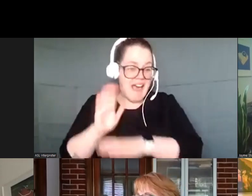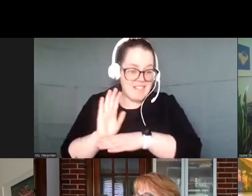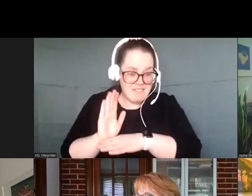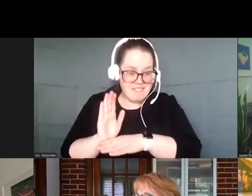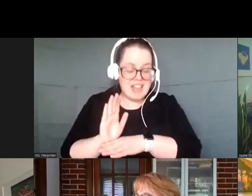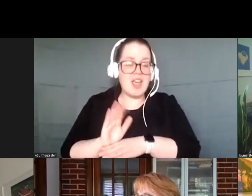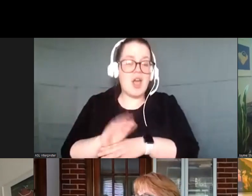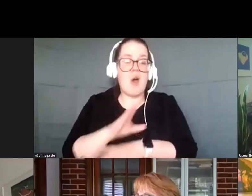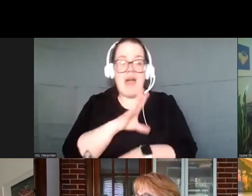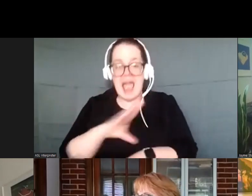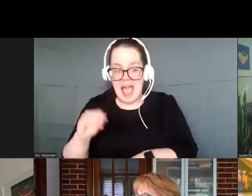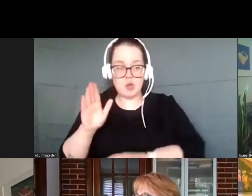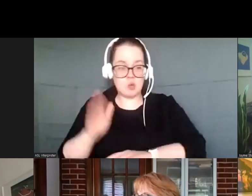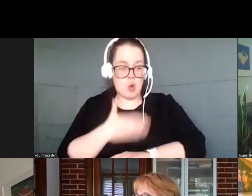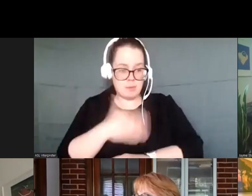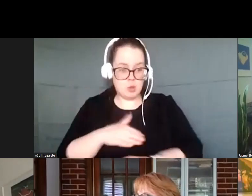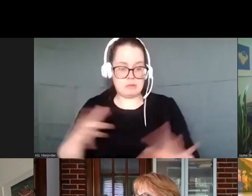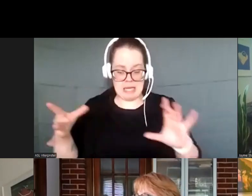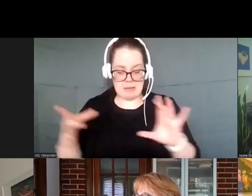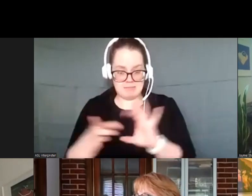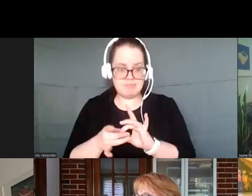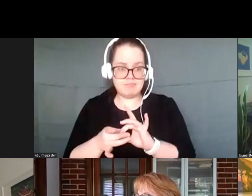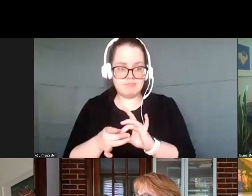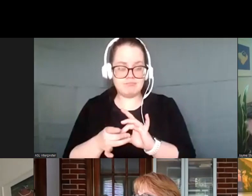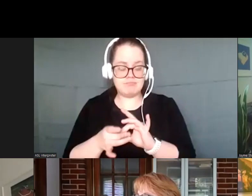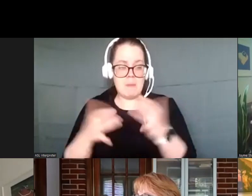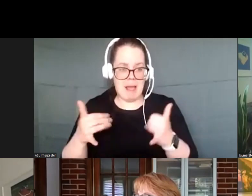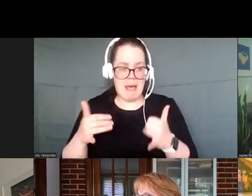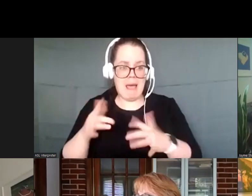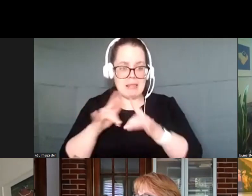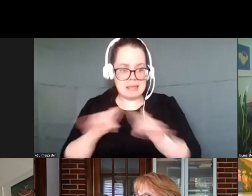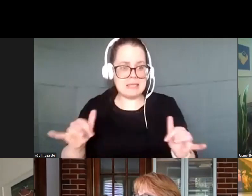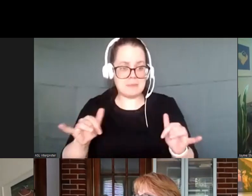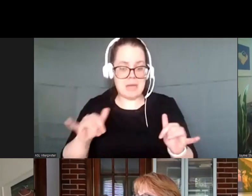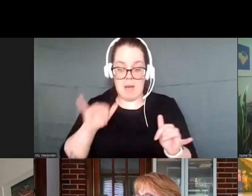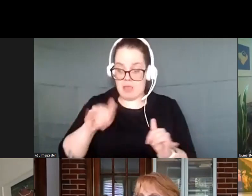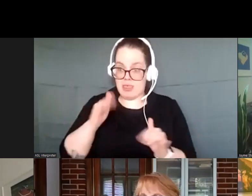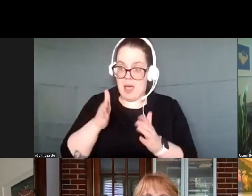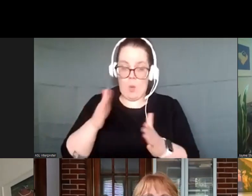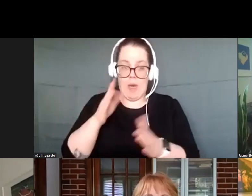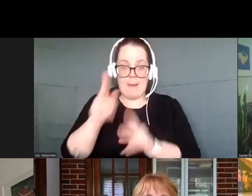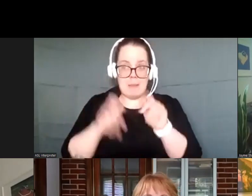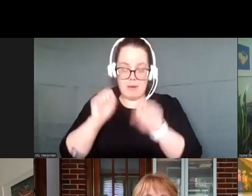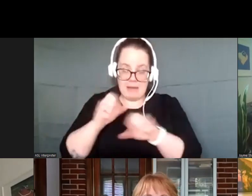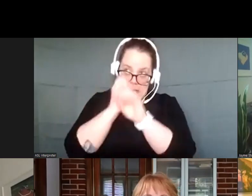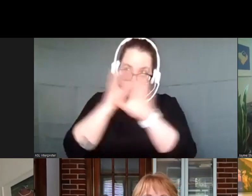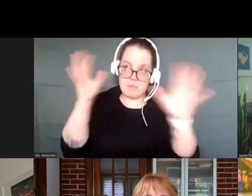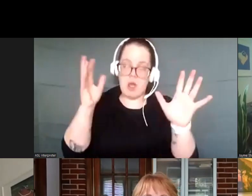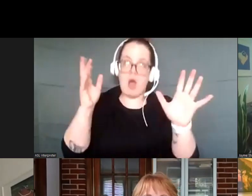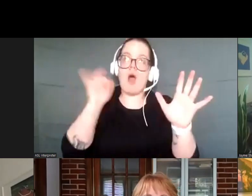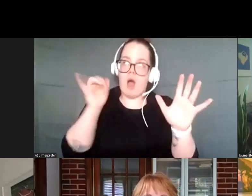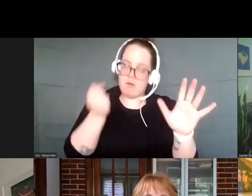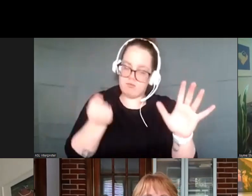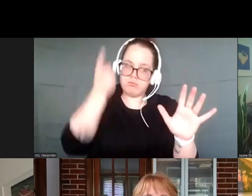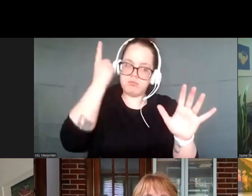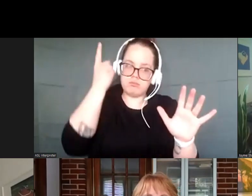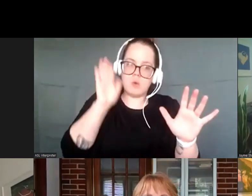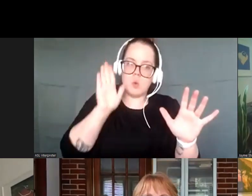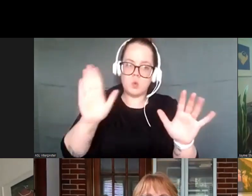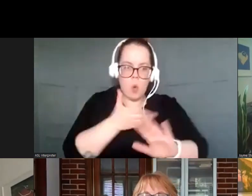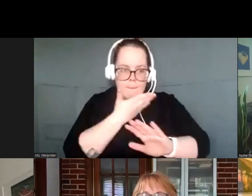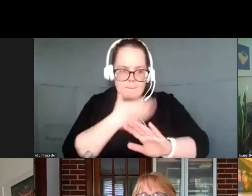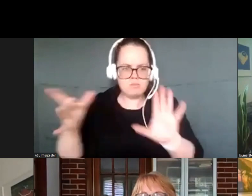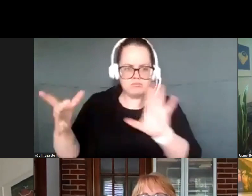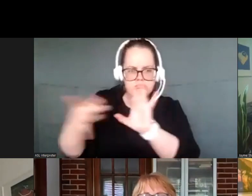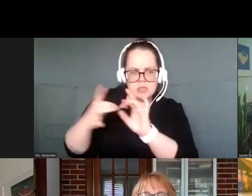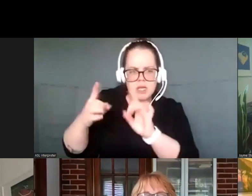people to see what your music looks like, you know, with visuals, which can be really important. Yeah.